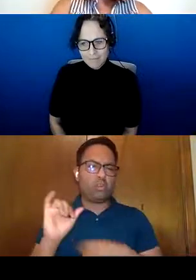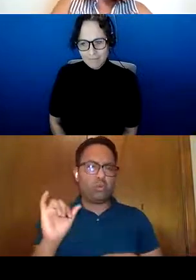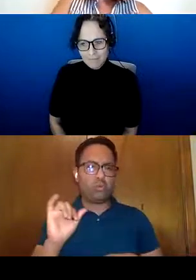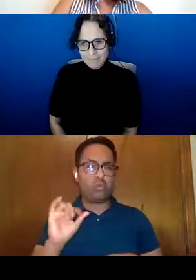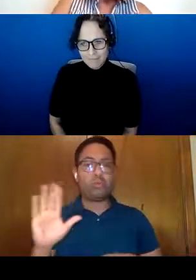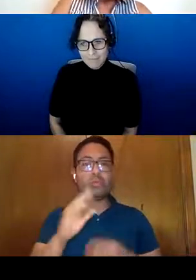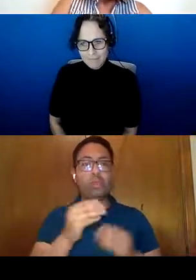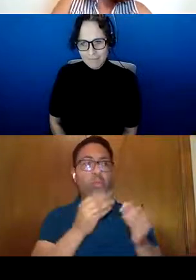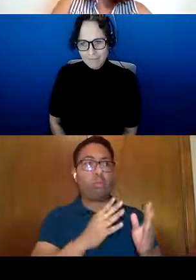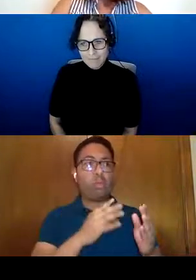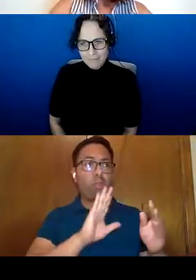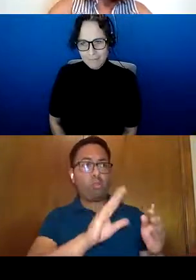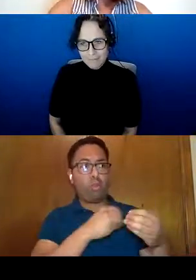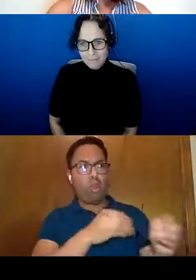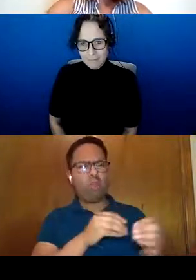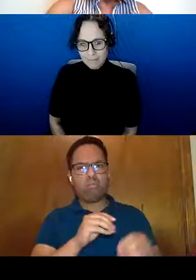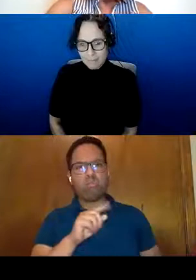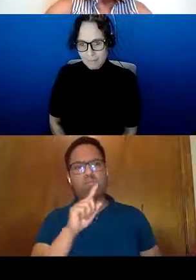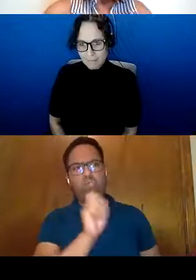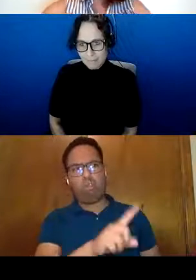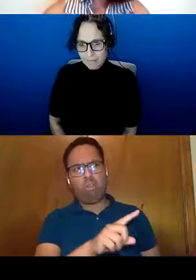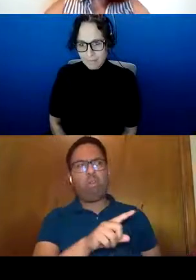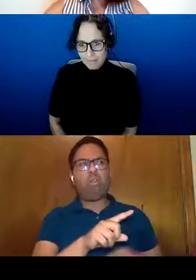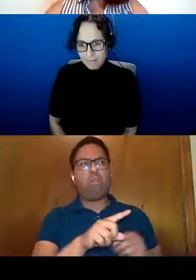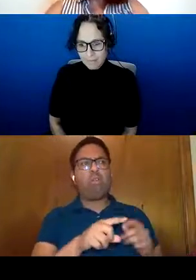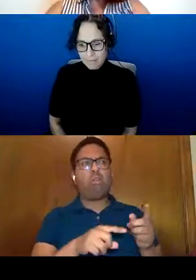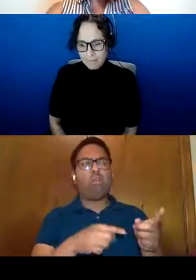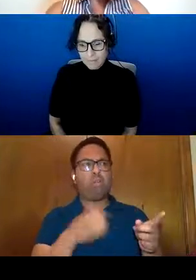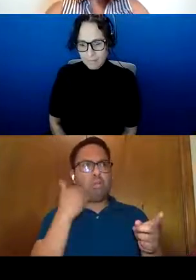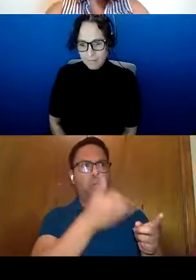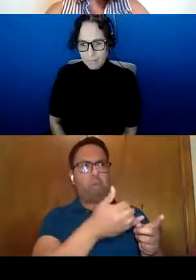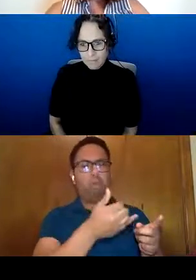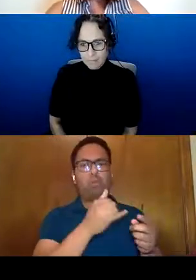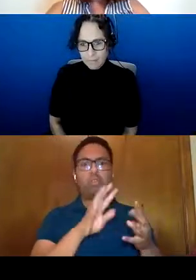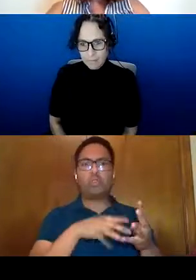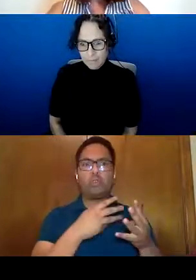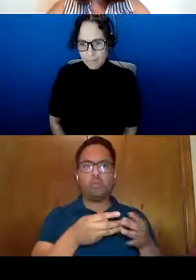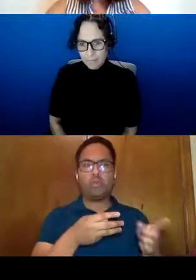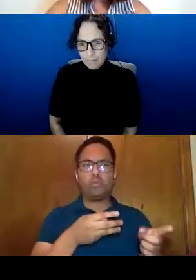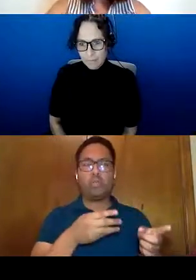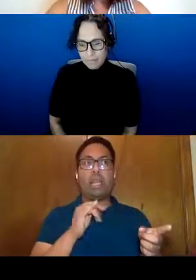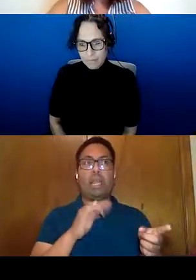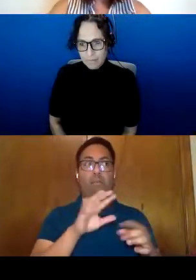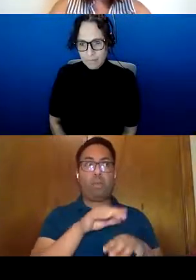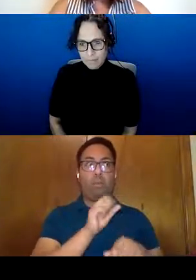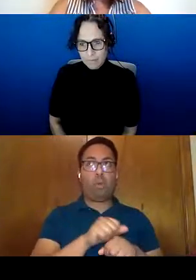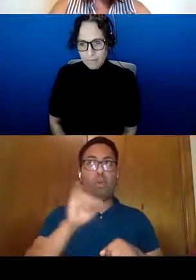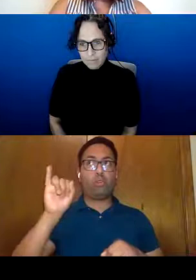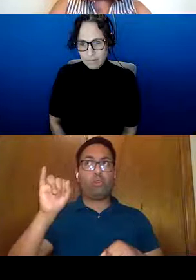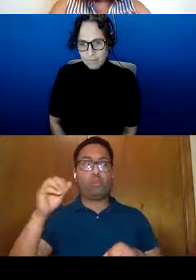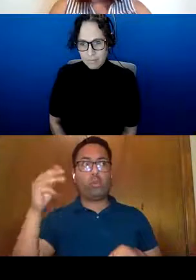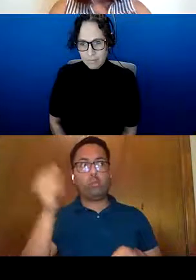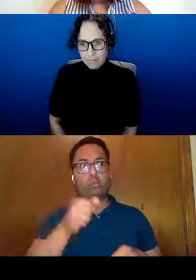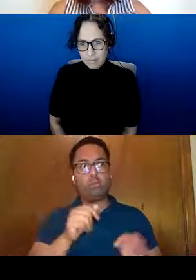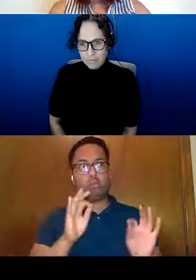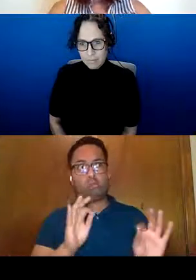provider's office to schedule the appointment. You can ask them if the appointment is covered by your insurance.